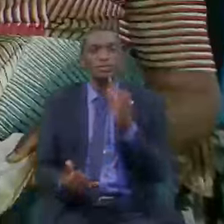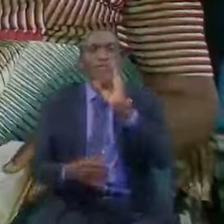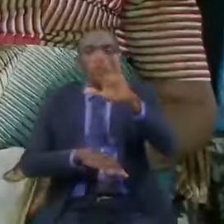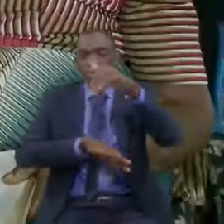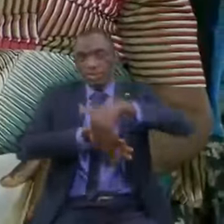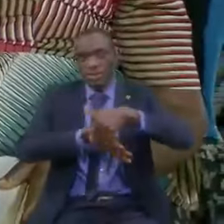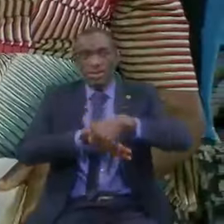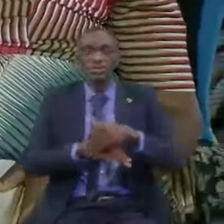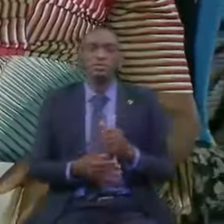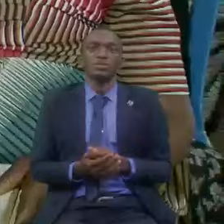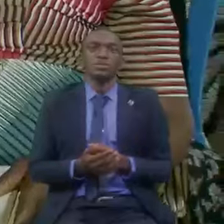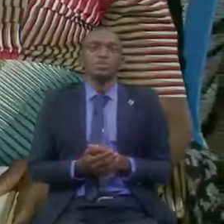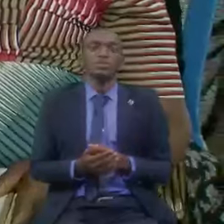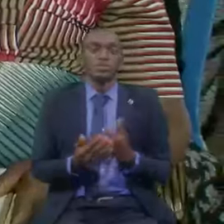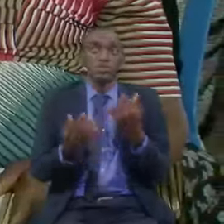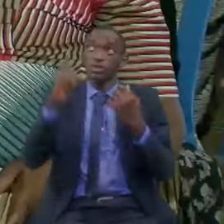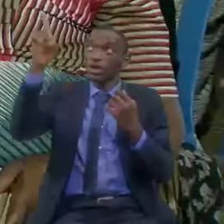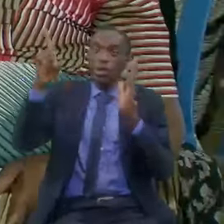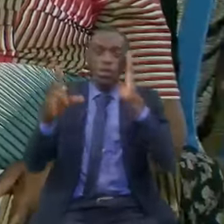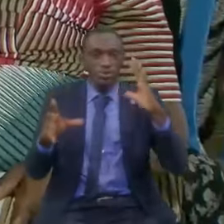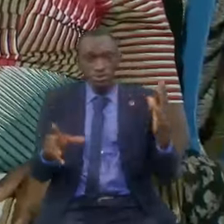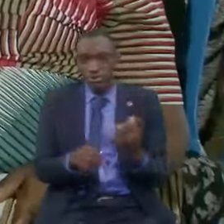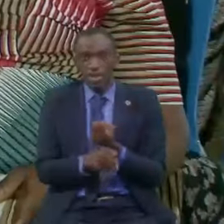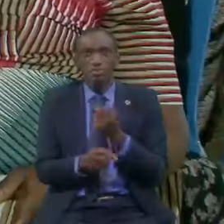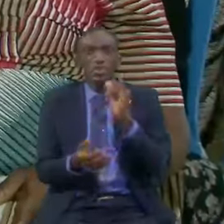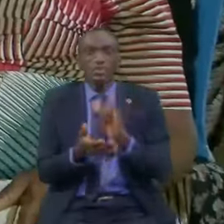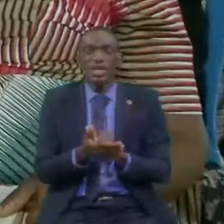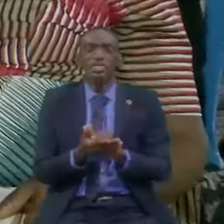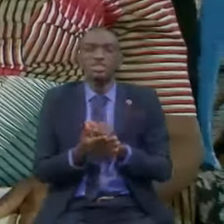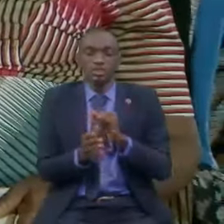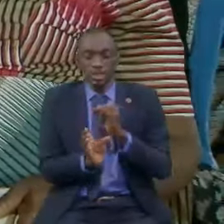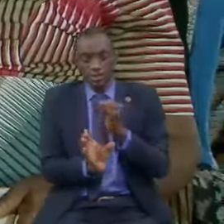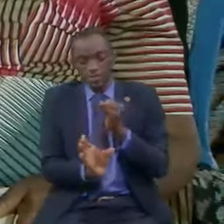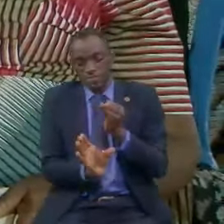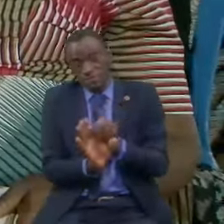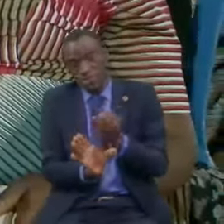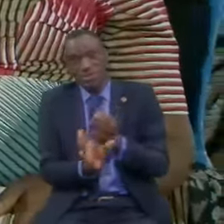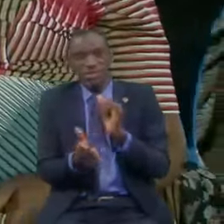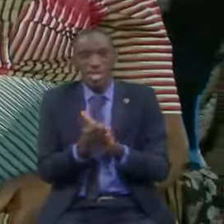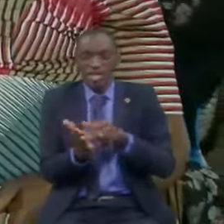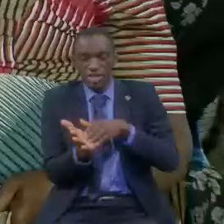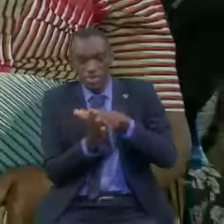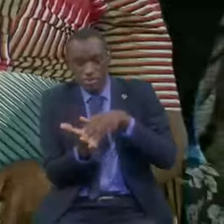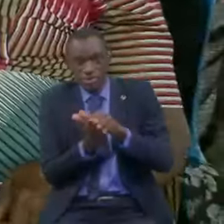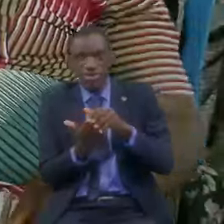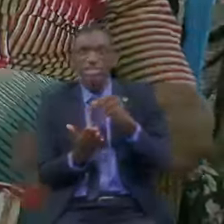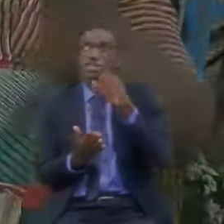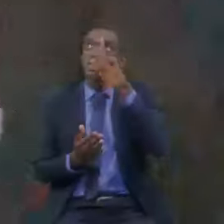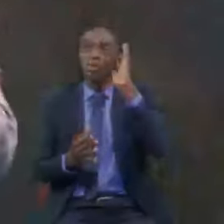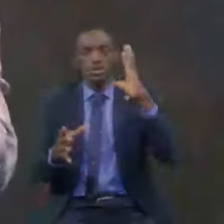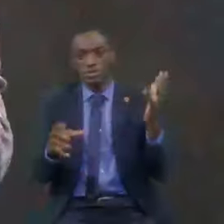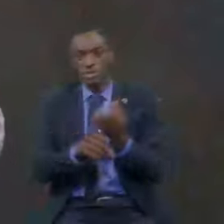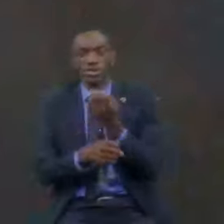It will take that infirmity, that impotence, he'll take it away in Jesus' name. Look